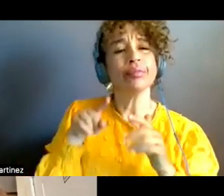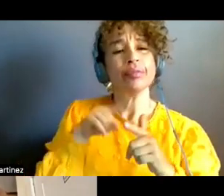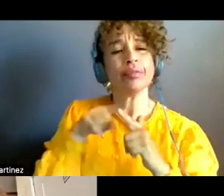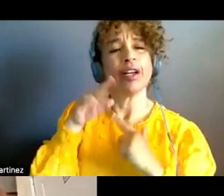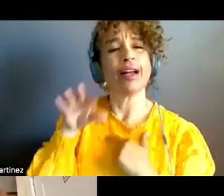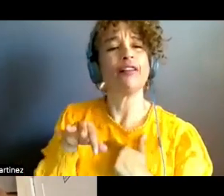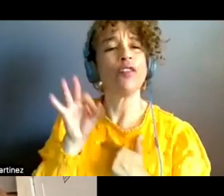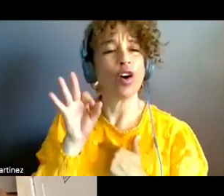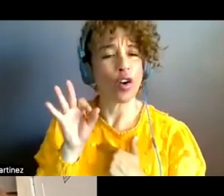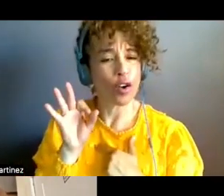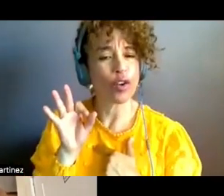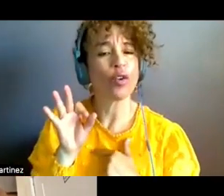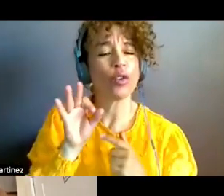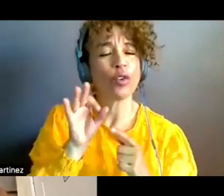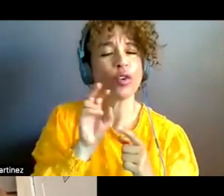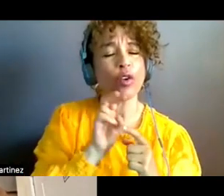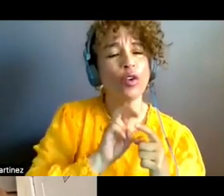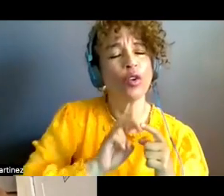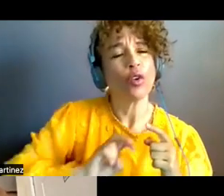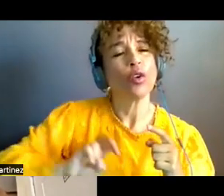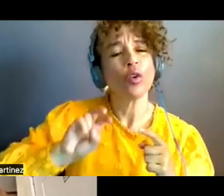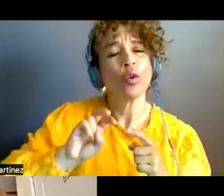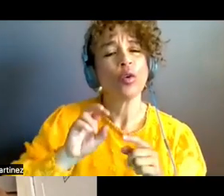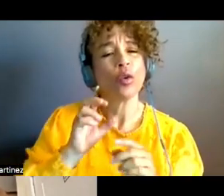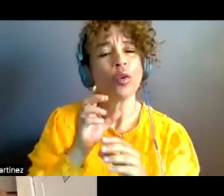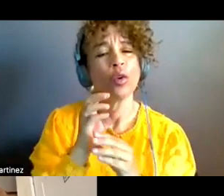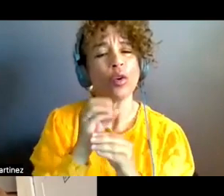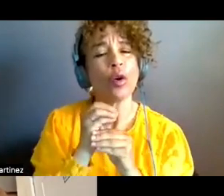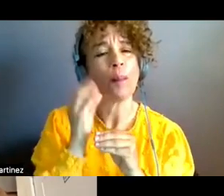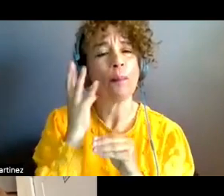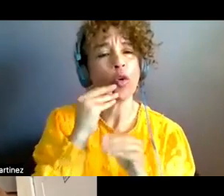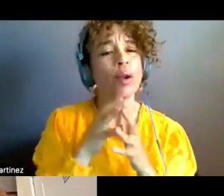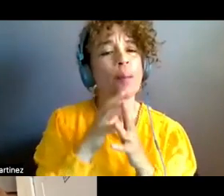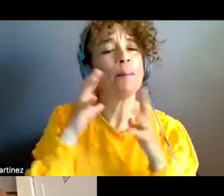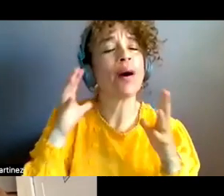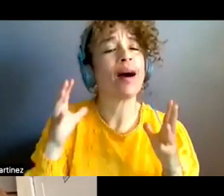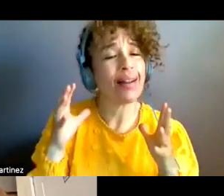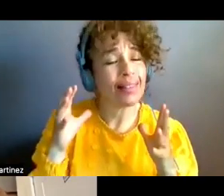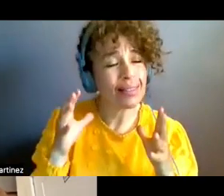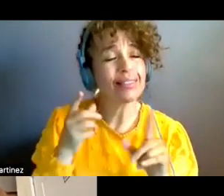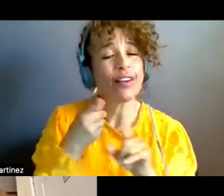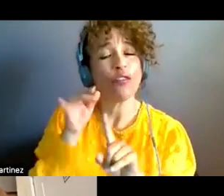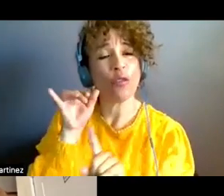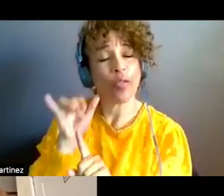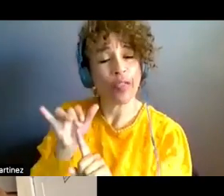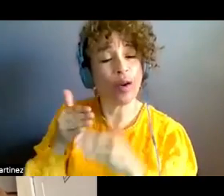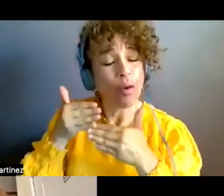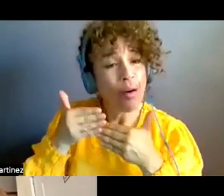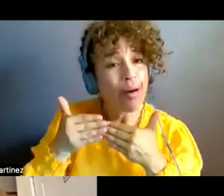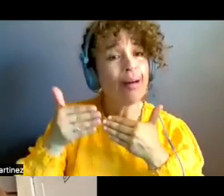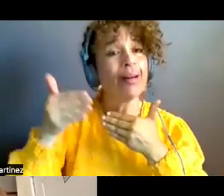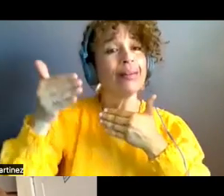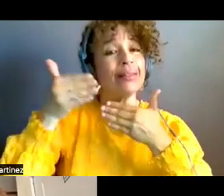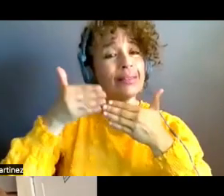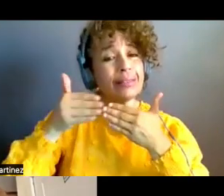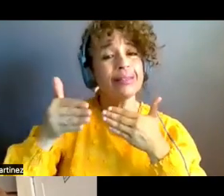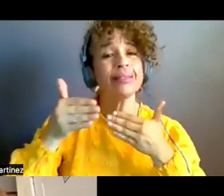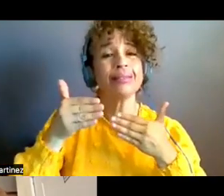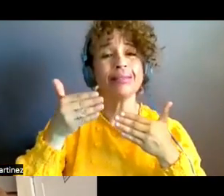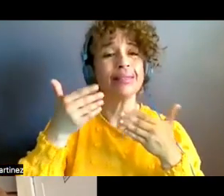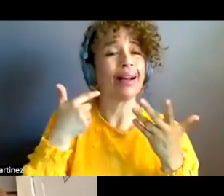that there was a transverse flute, the orchestral flute, pretty much. Oh. And then from there on, I